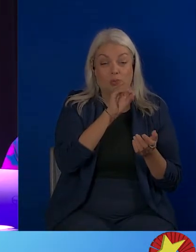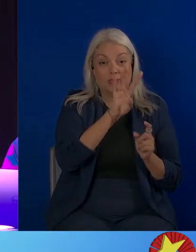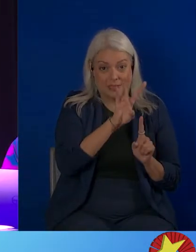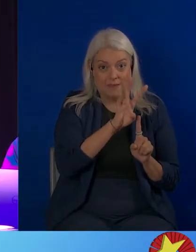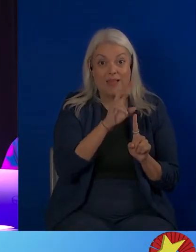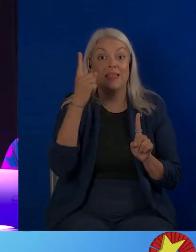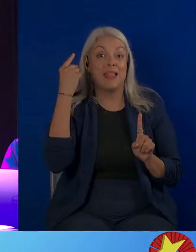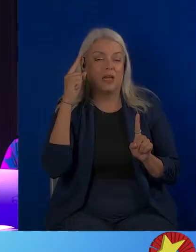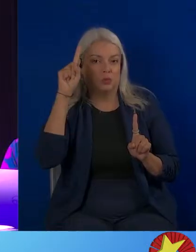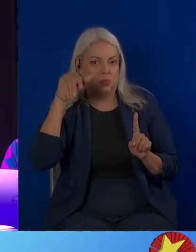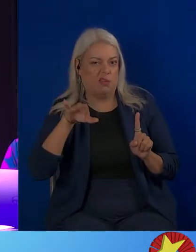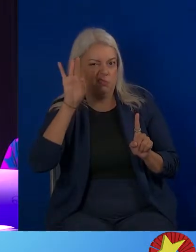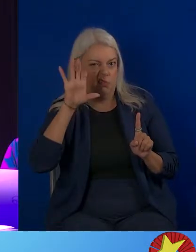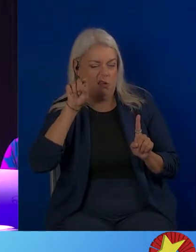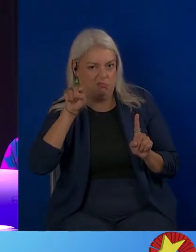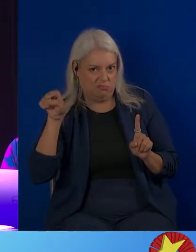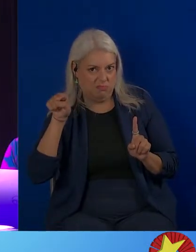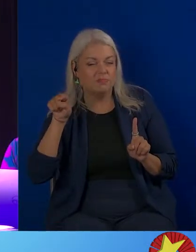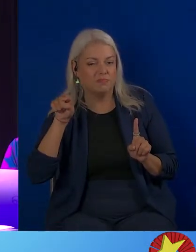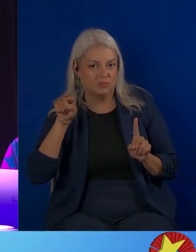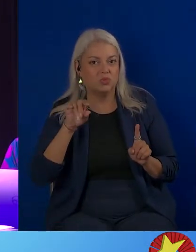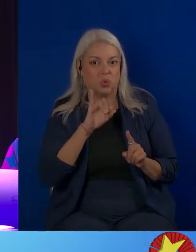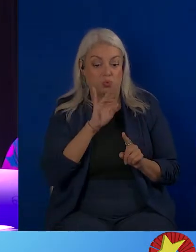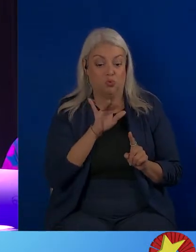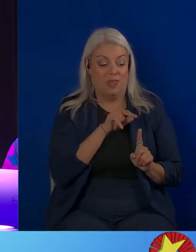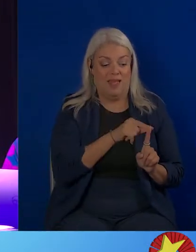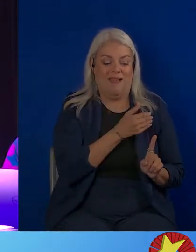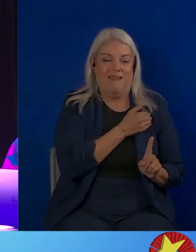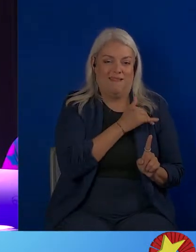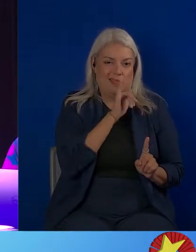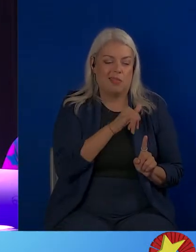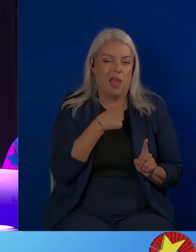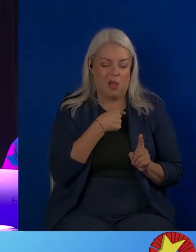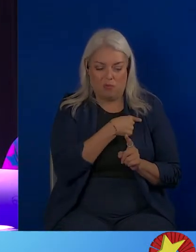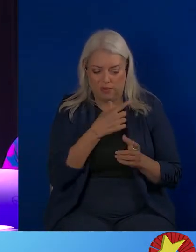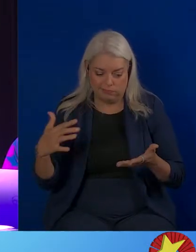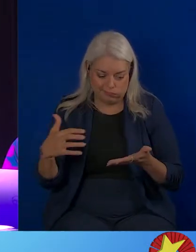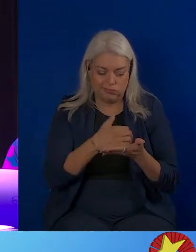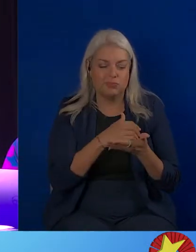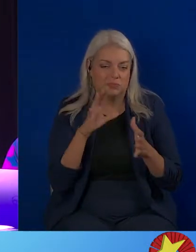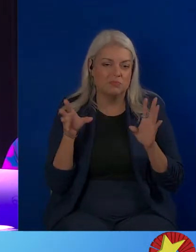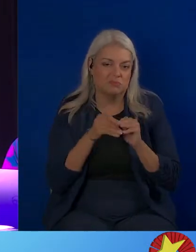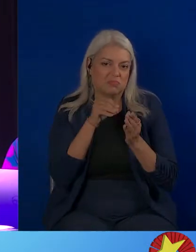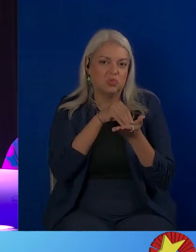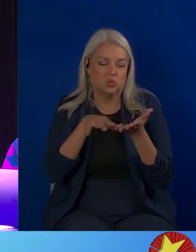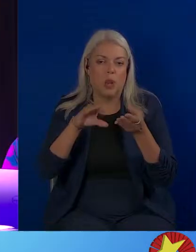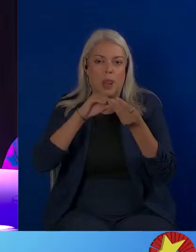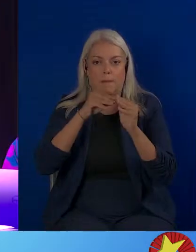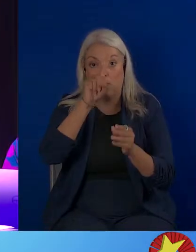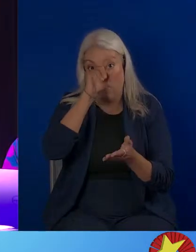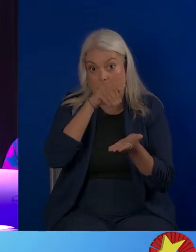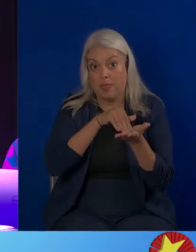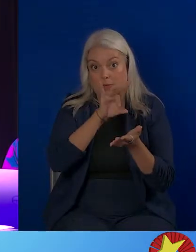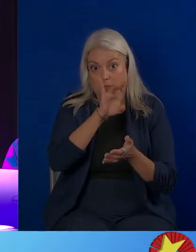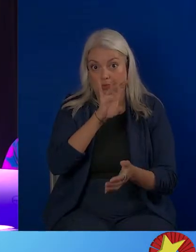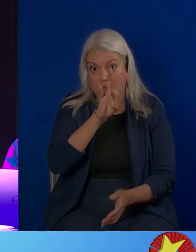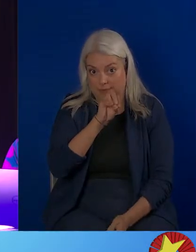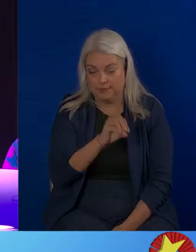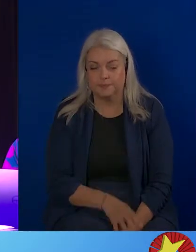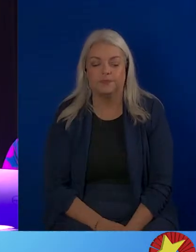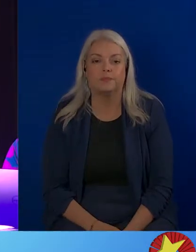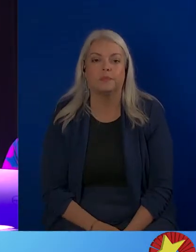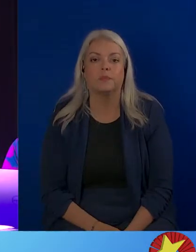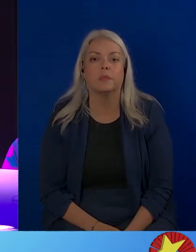that we received back in early July. Additionally, a few weeks ago, the 2027 Capital